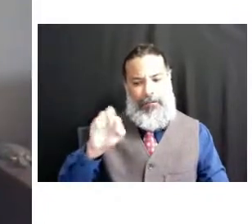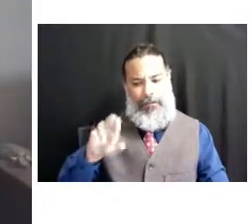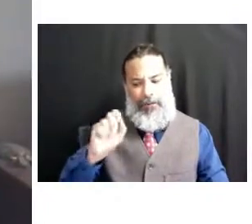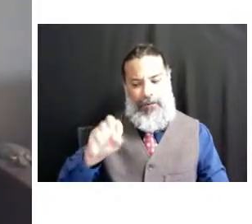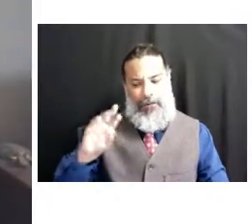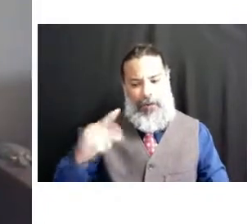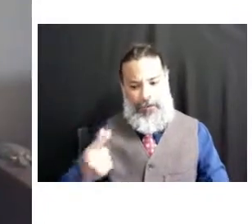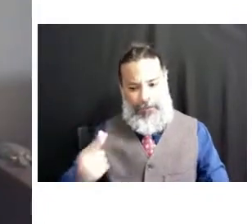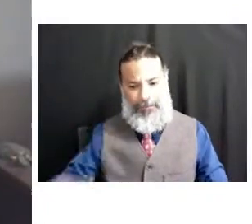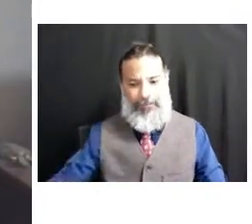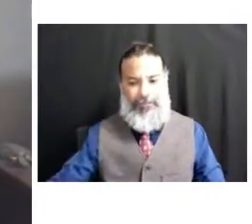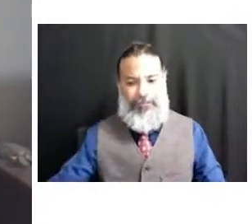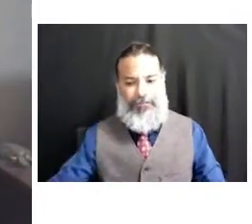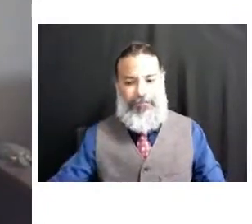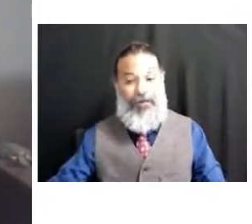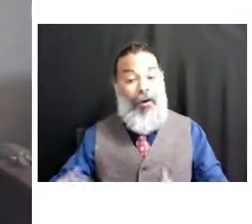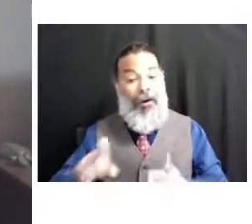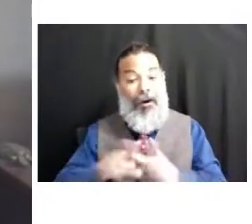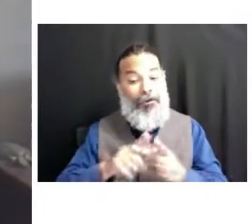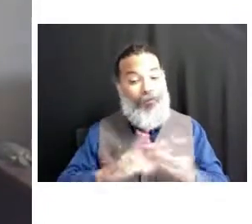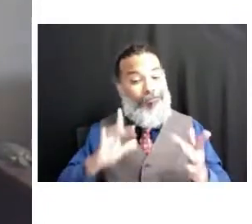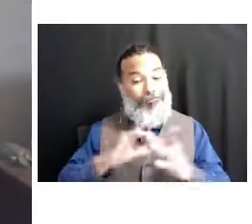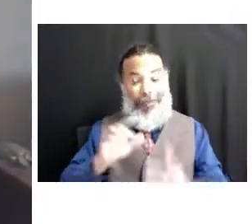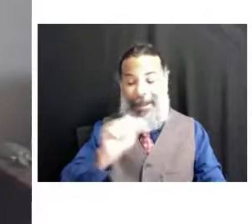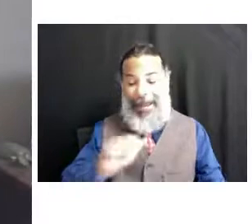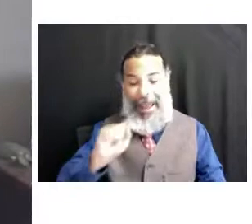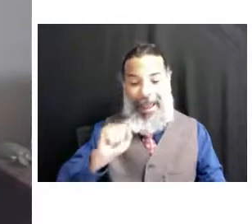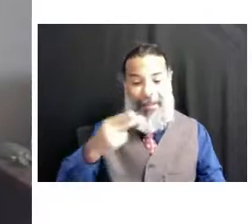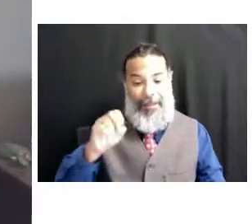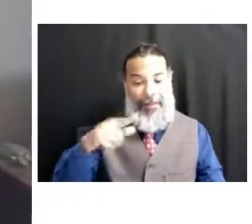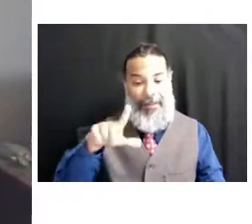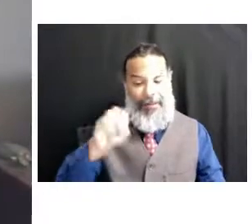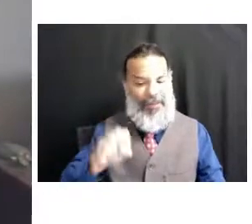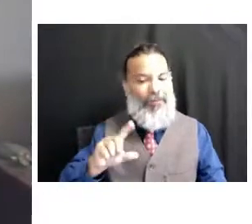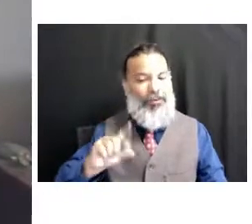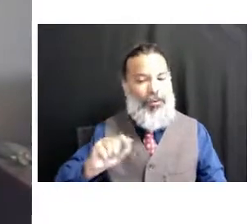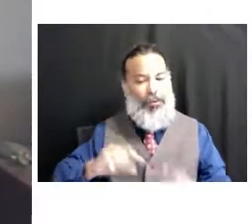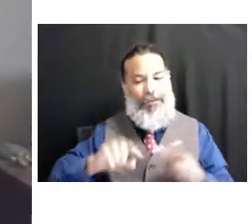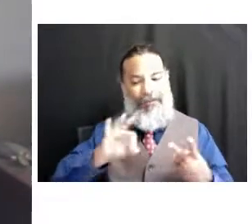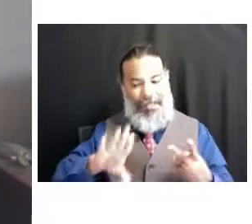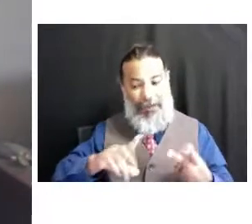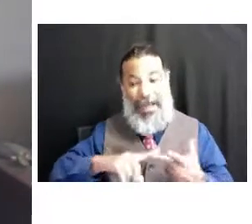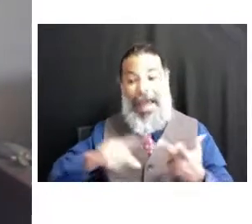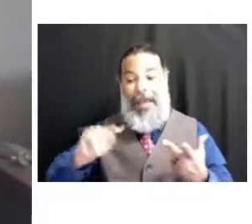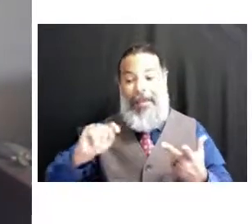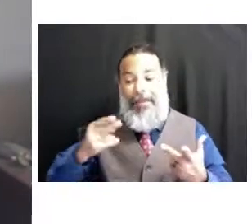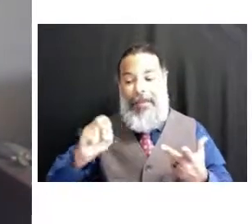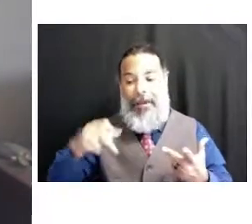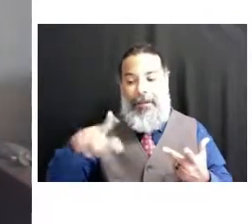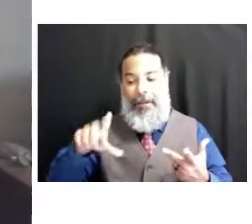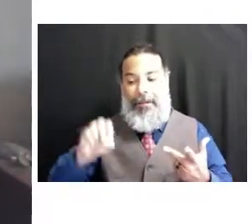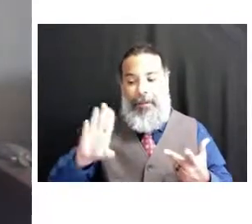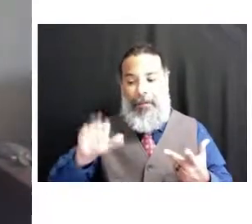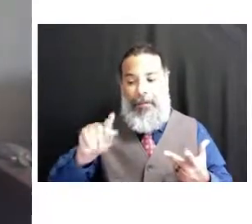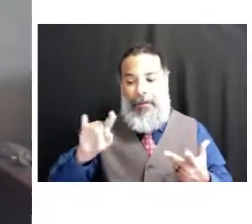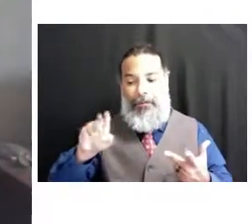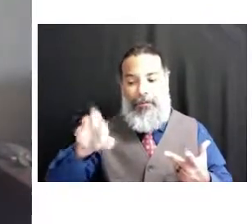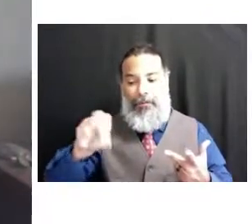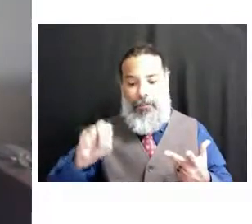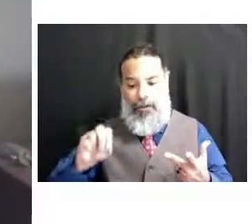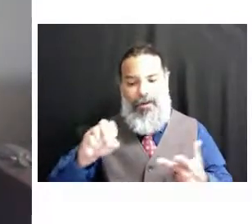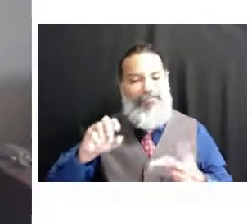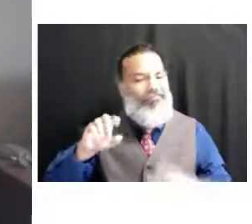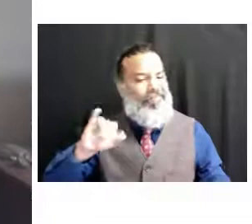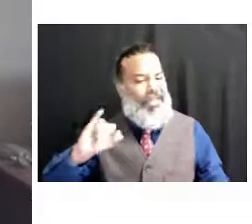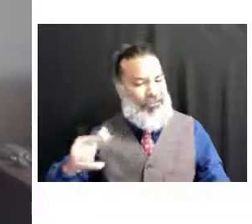You can also reach us on social media. We are at The Peale on Twitter and Facebook, and The Peale Baltimore on Instagram.